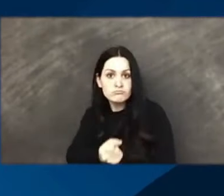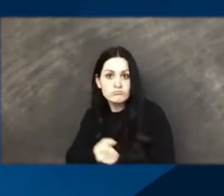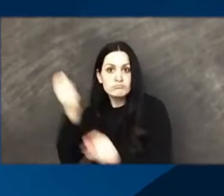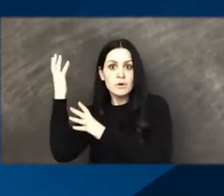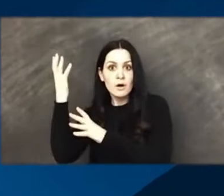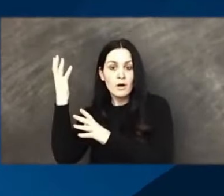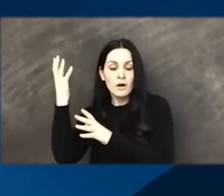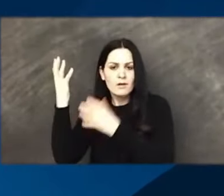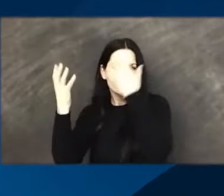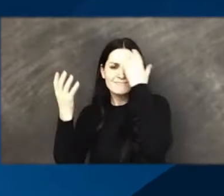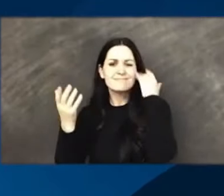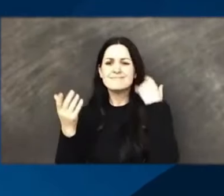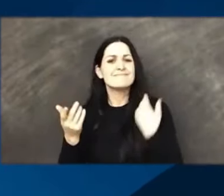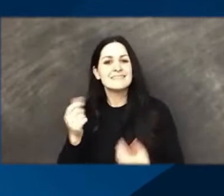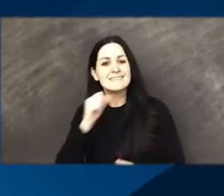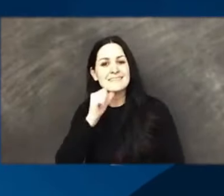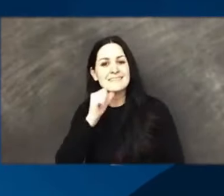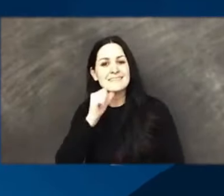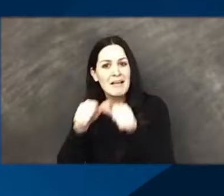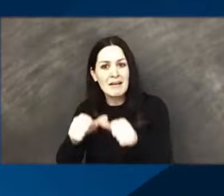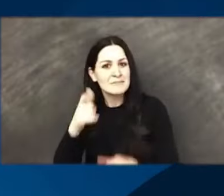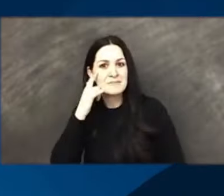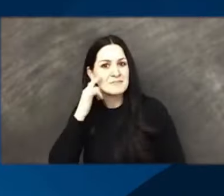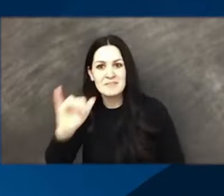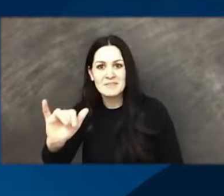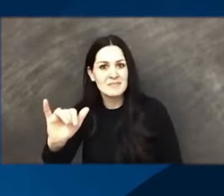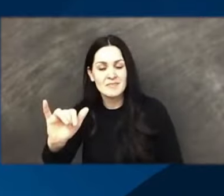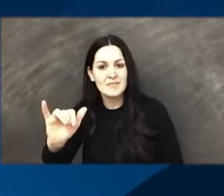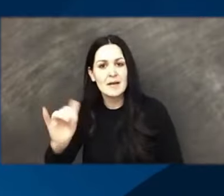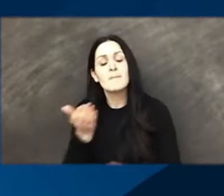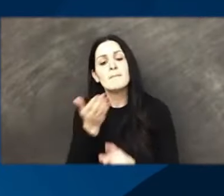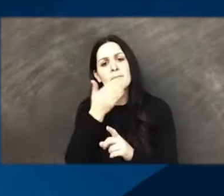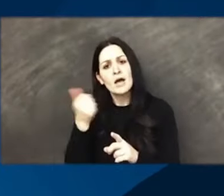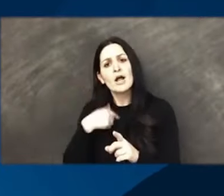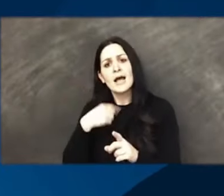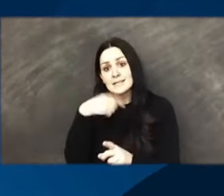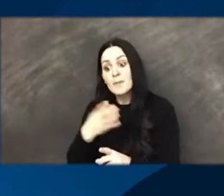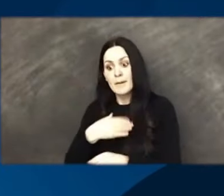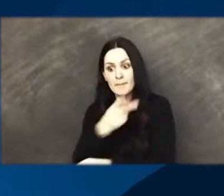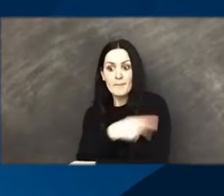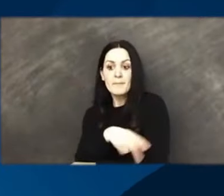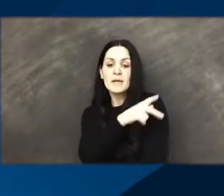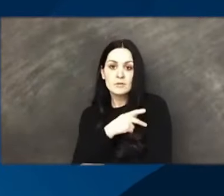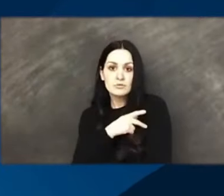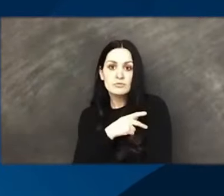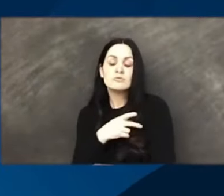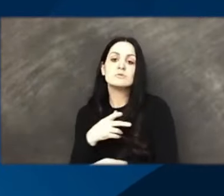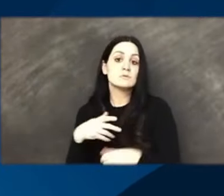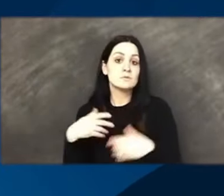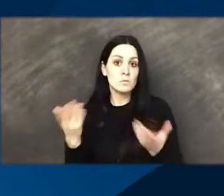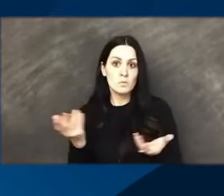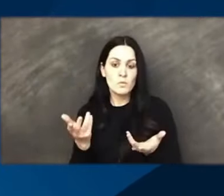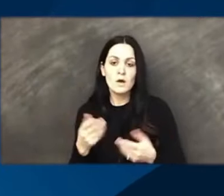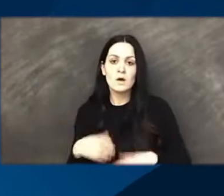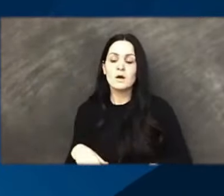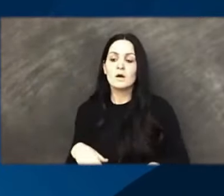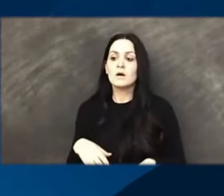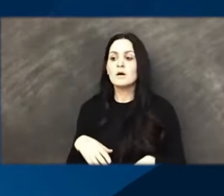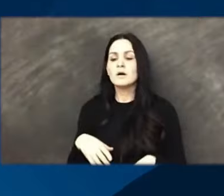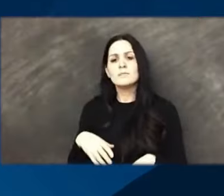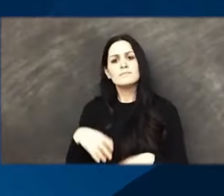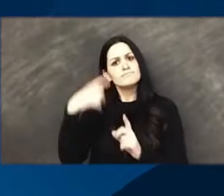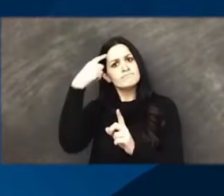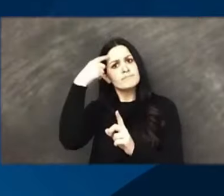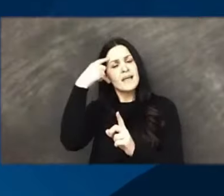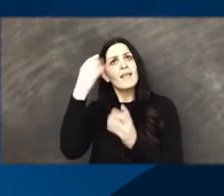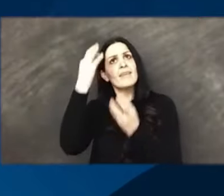term. So I always tell my patients to try an approach to eating that is healthful and more mindful, but